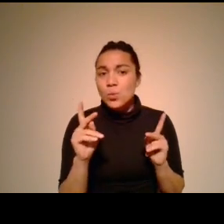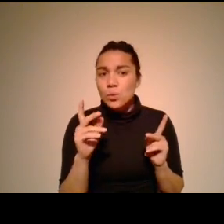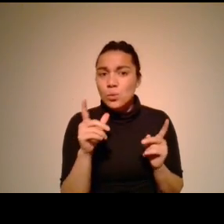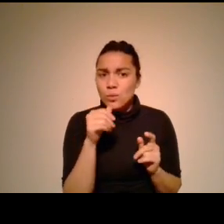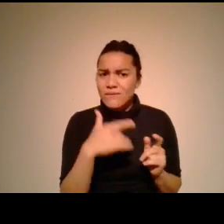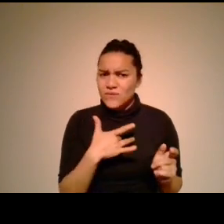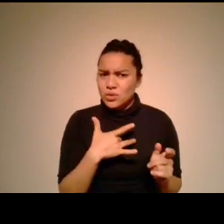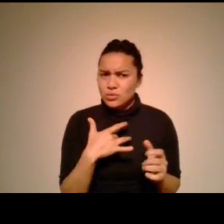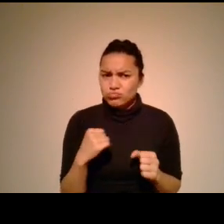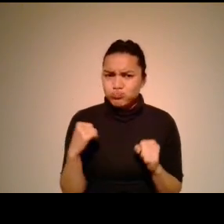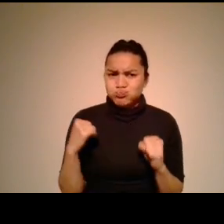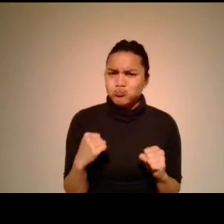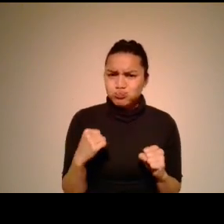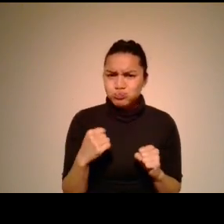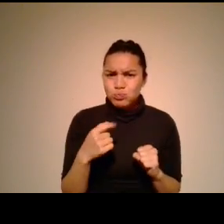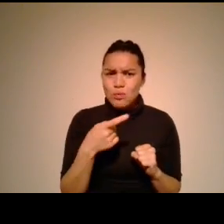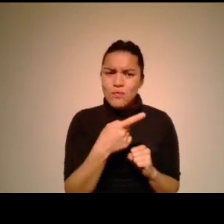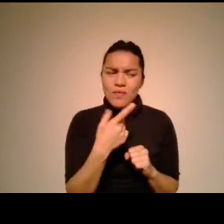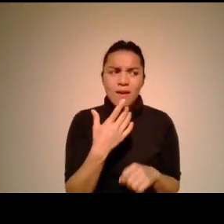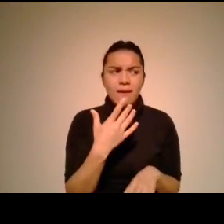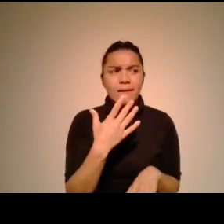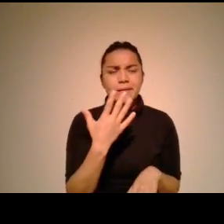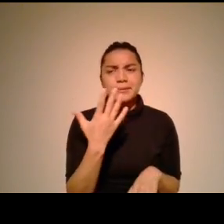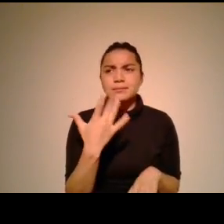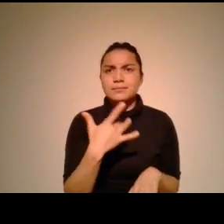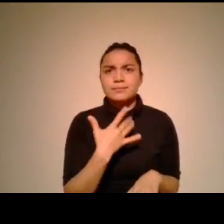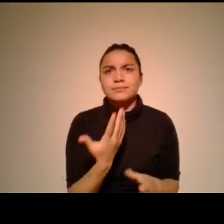feel that I'm impinging upon their sort of